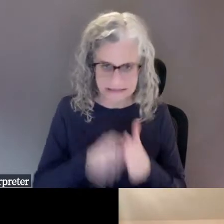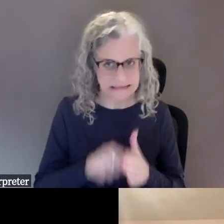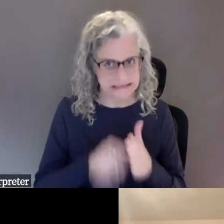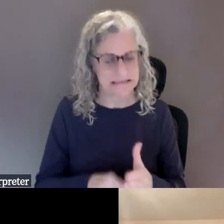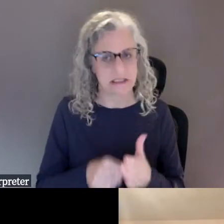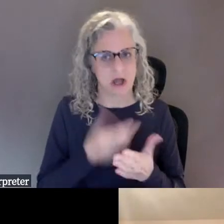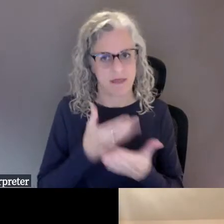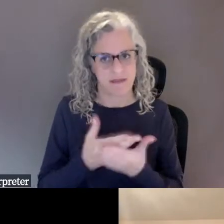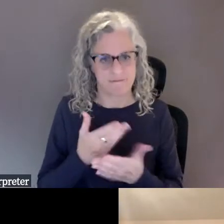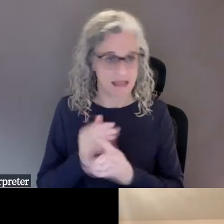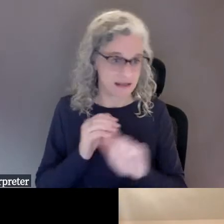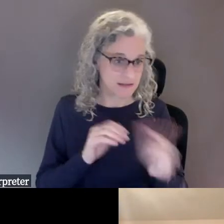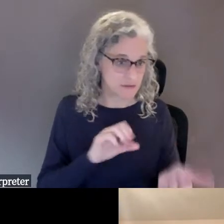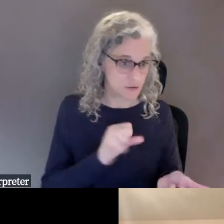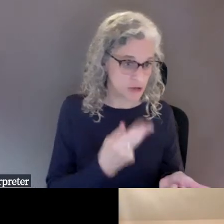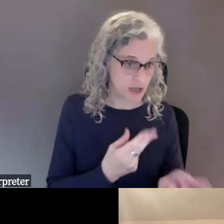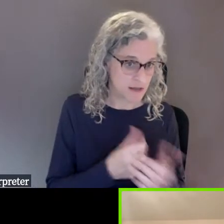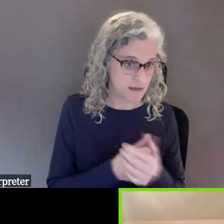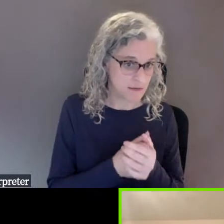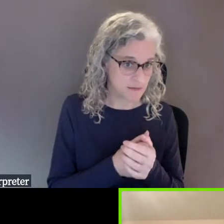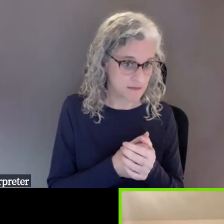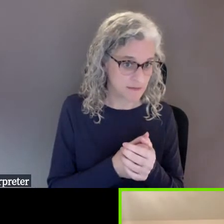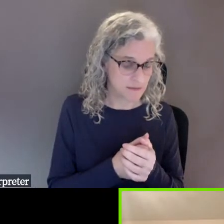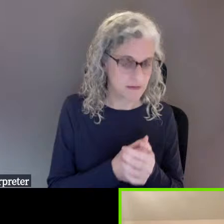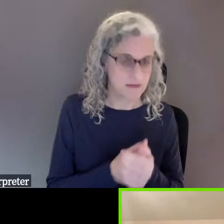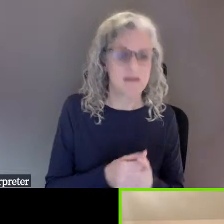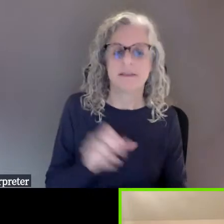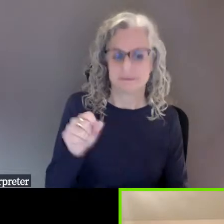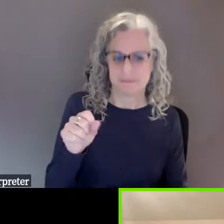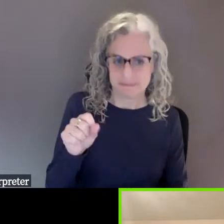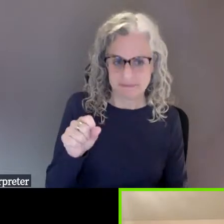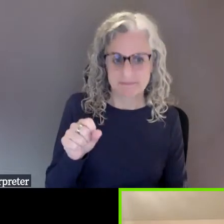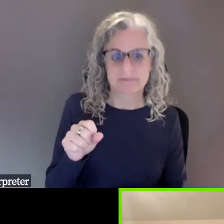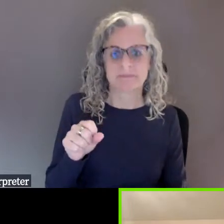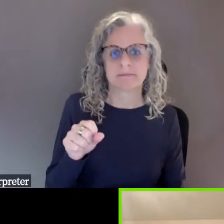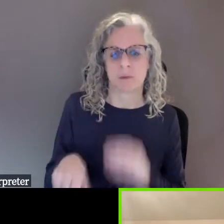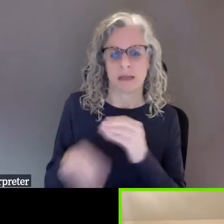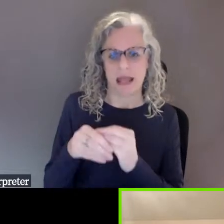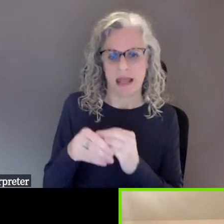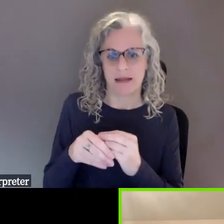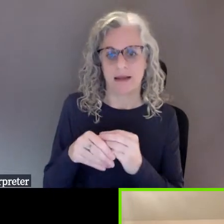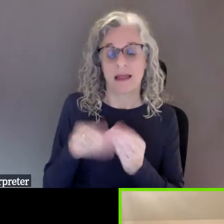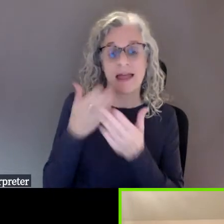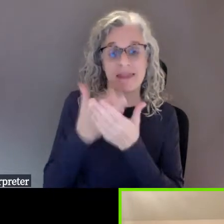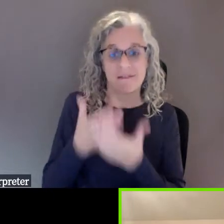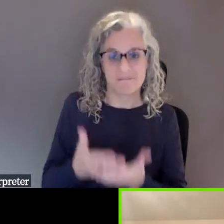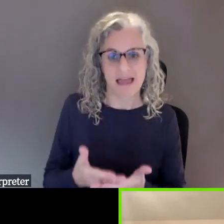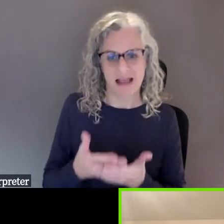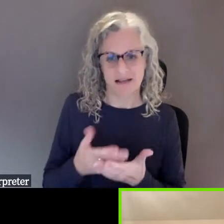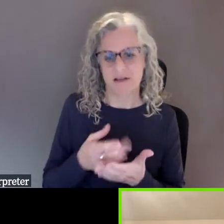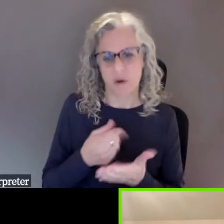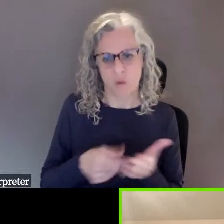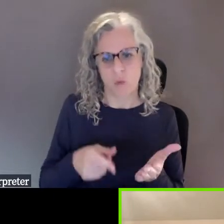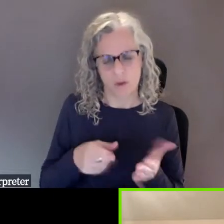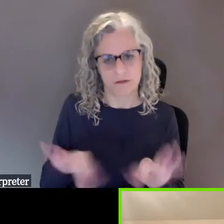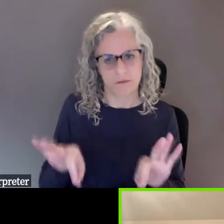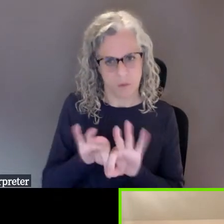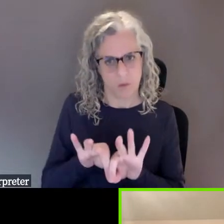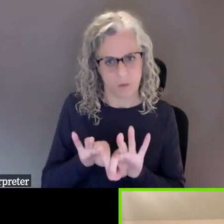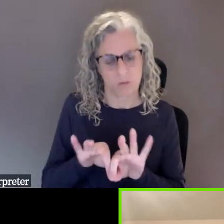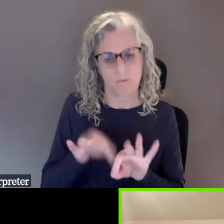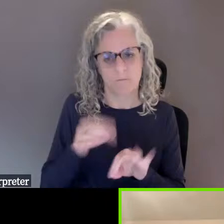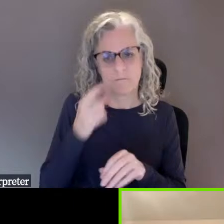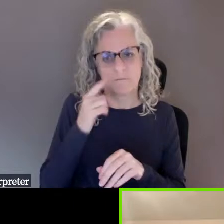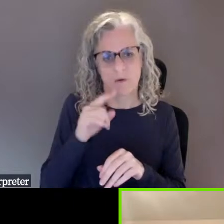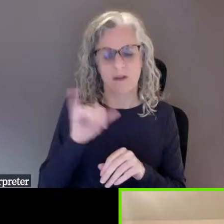can pass it to you, Shahnaz. Yeah, so in addition to that, the facts are really like what you're going to need, kind of like your top